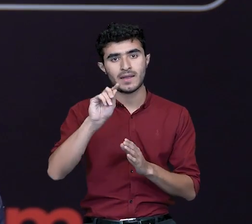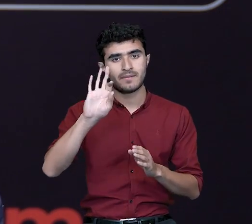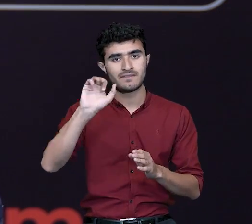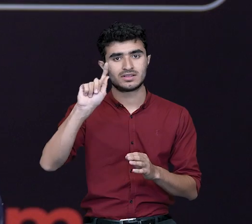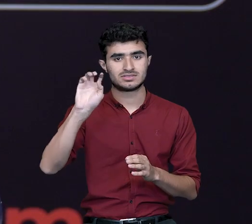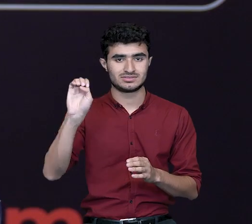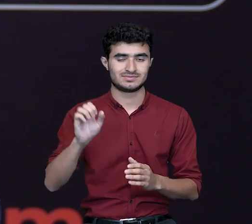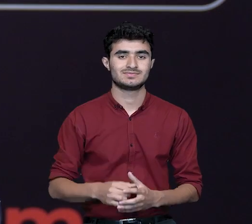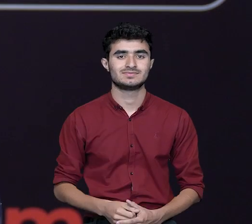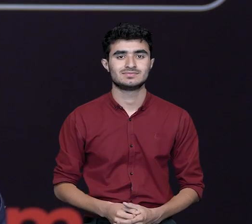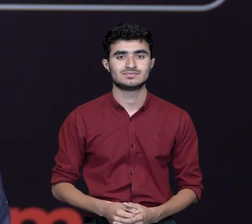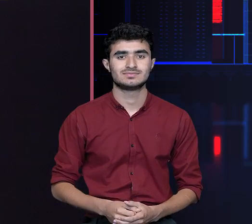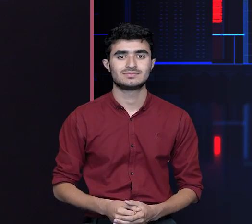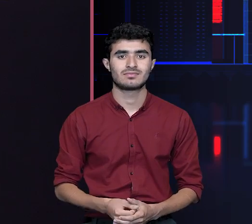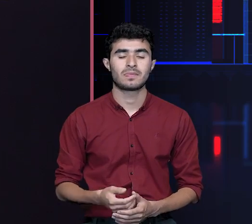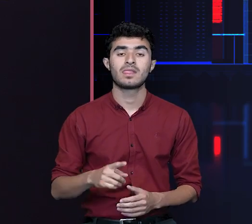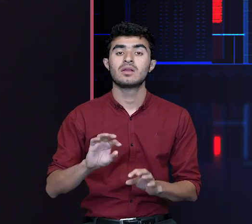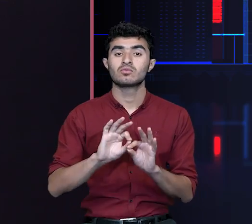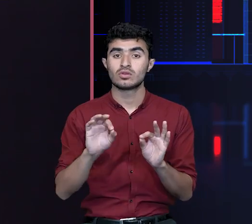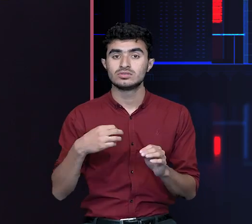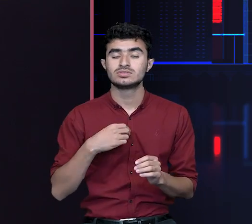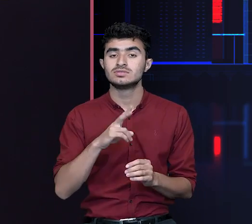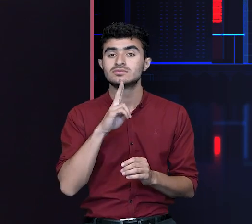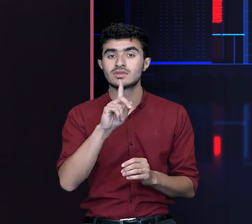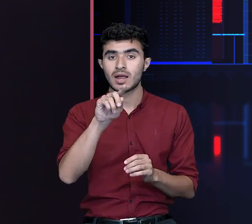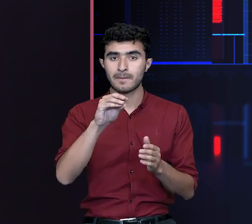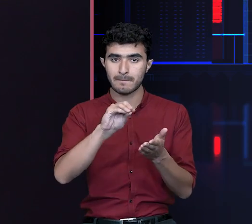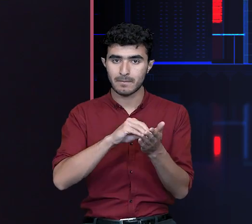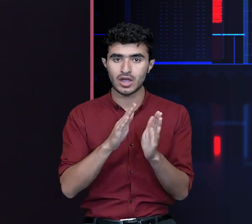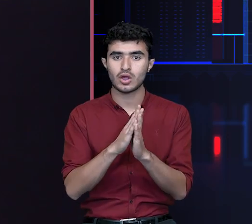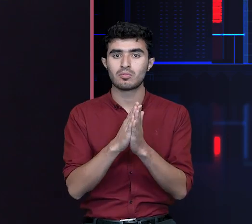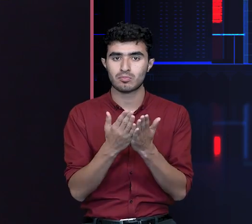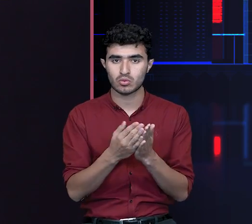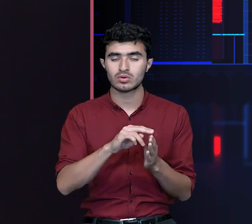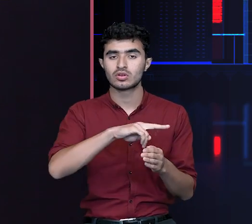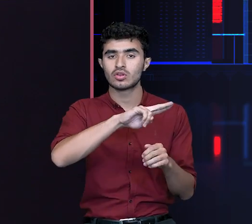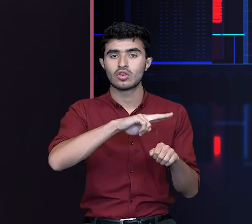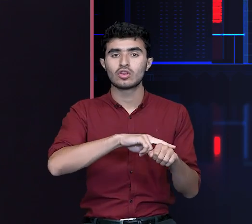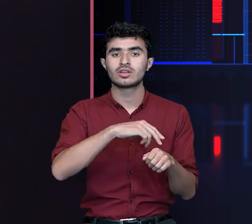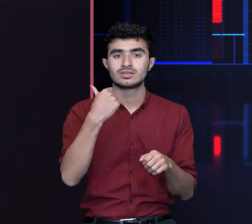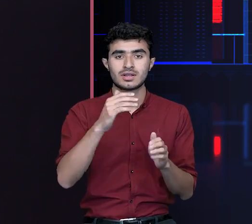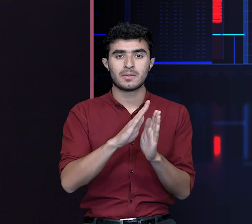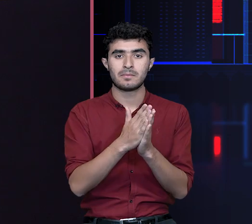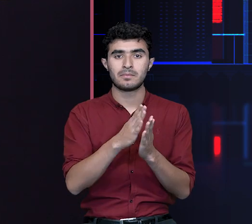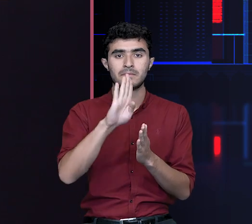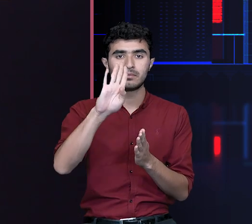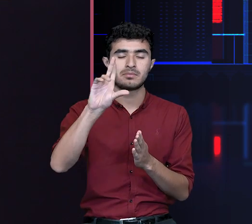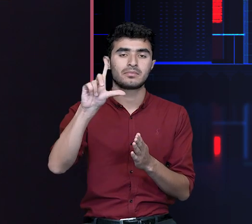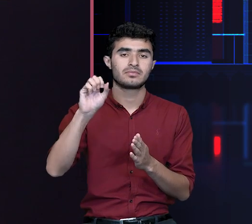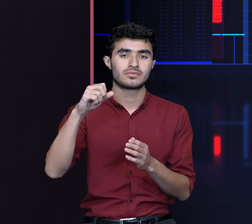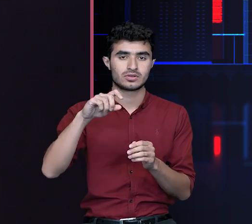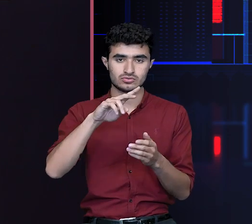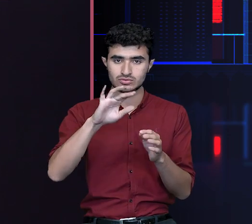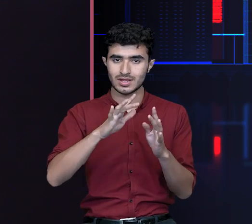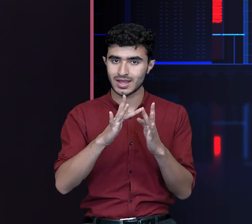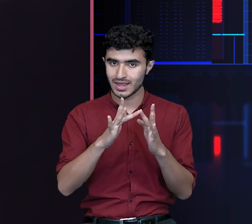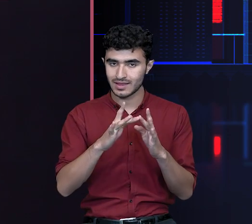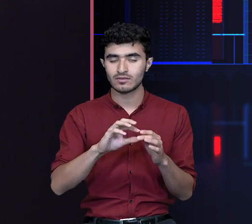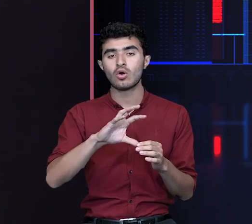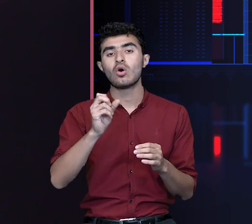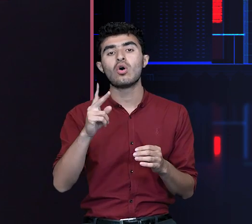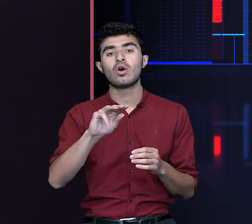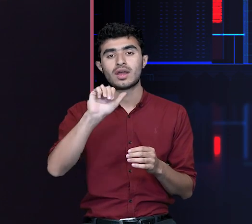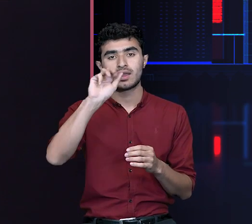can even lead to your fame. Lastly, you can buy the book locally at orgpublications.com and globally